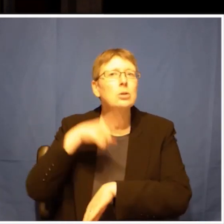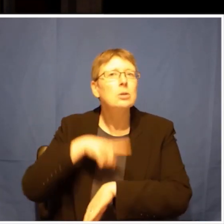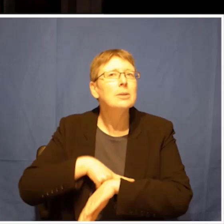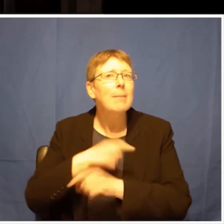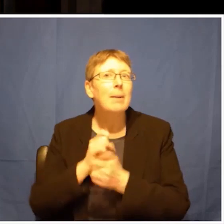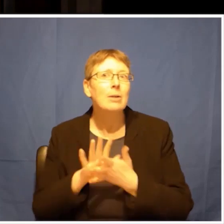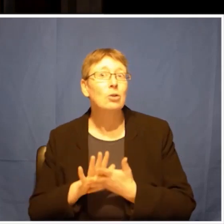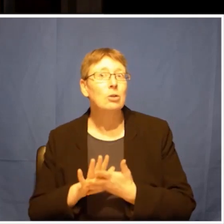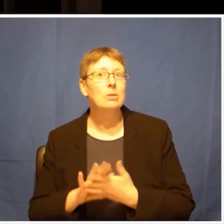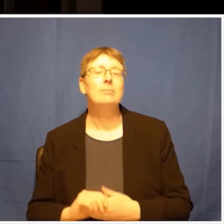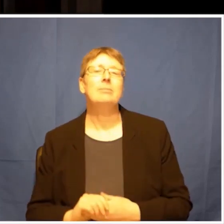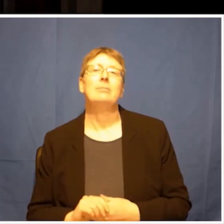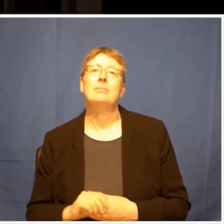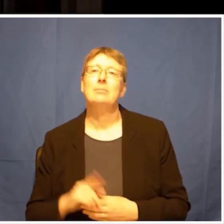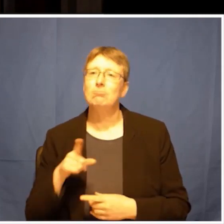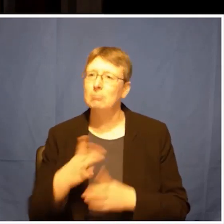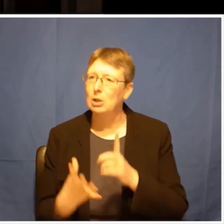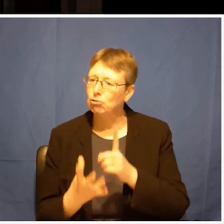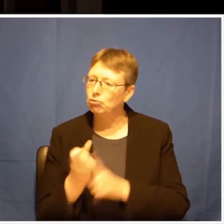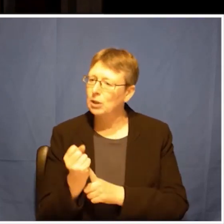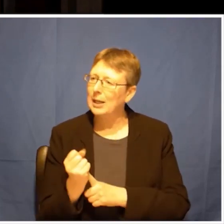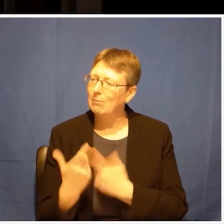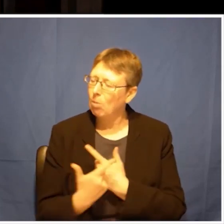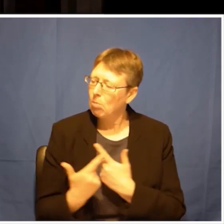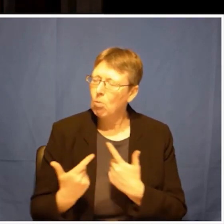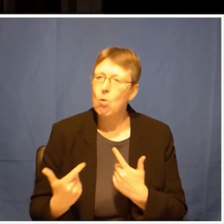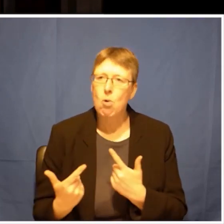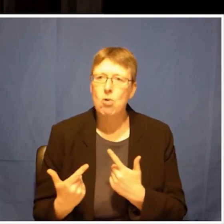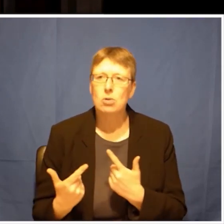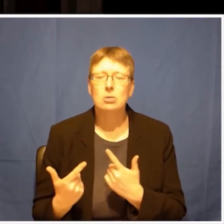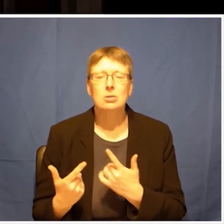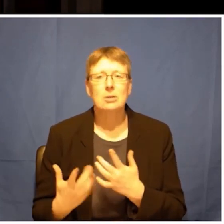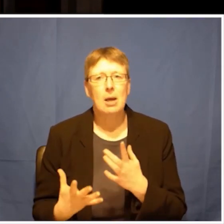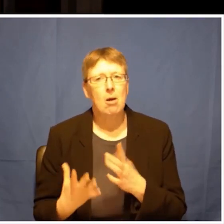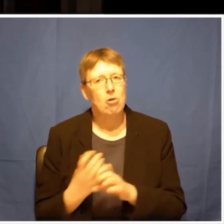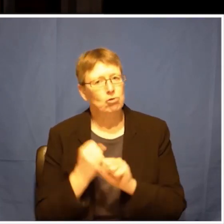always sunny in Edinburgh. But you've already achieved so much.